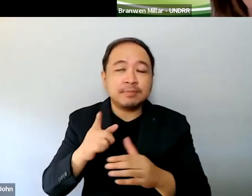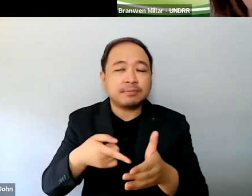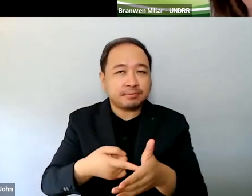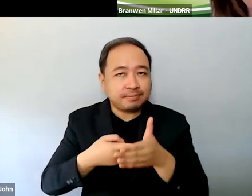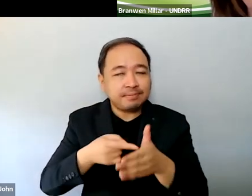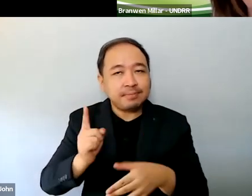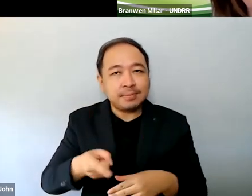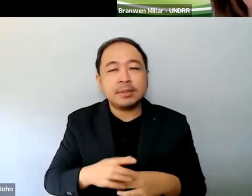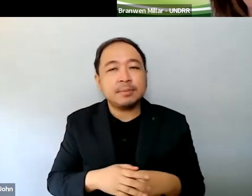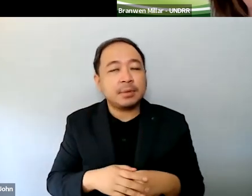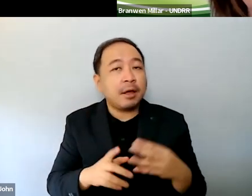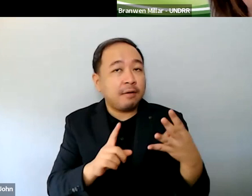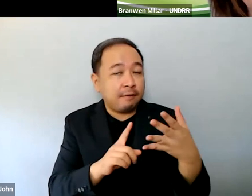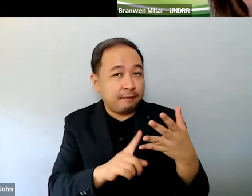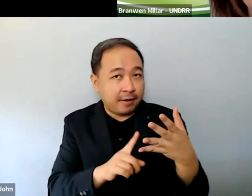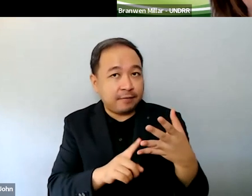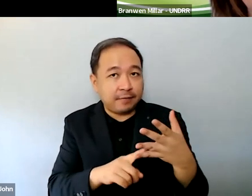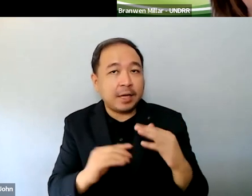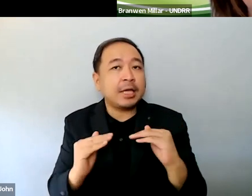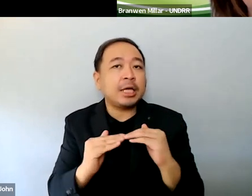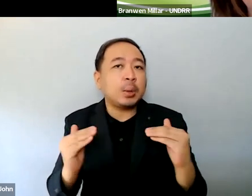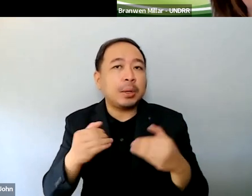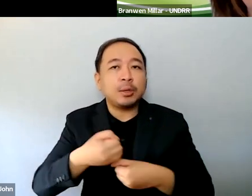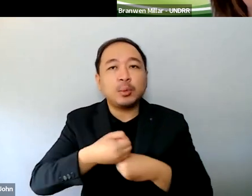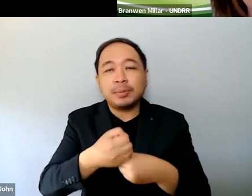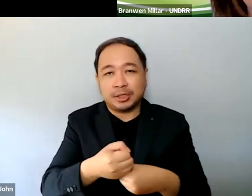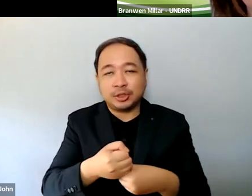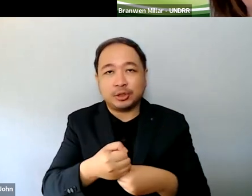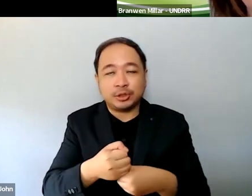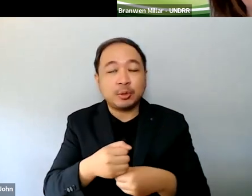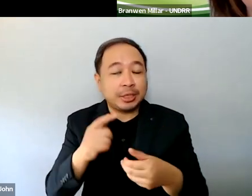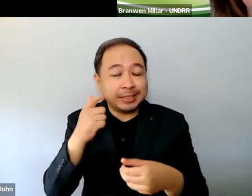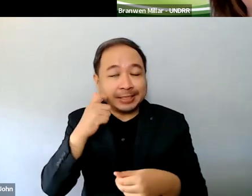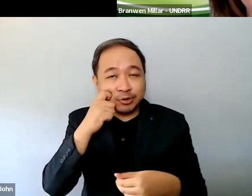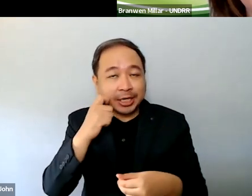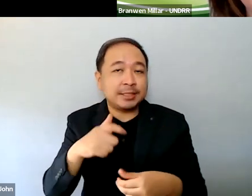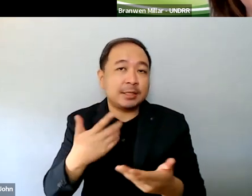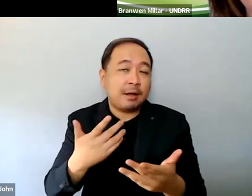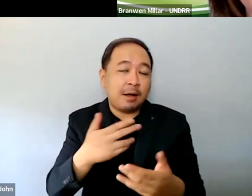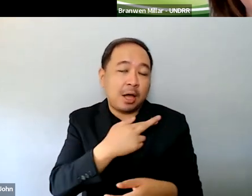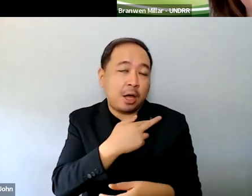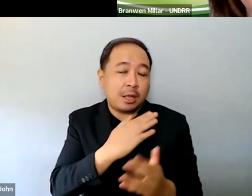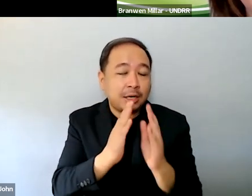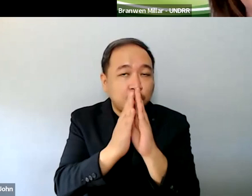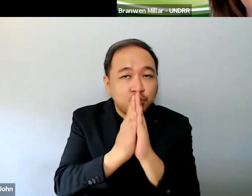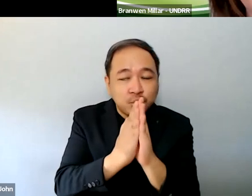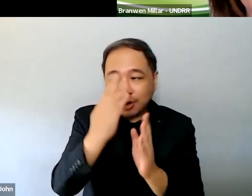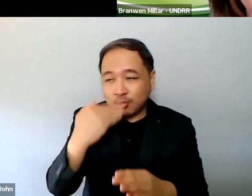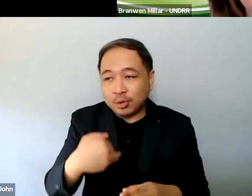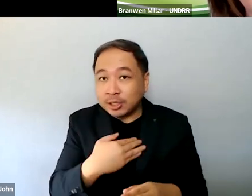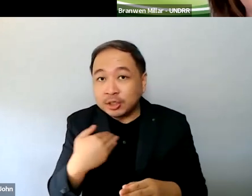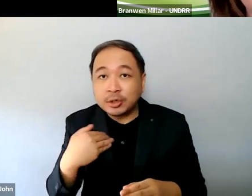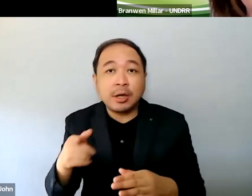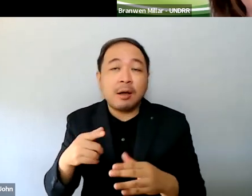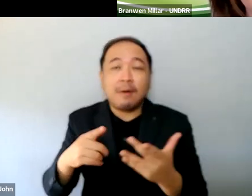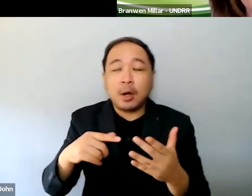Finally, equal representation of population in the context of race, caste, ethnicity, religion, sexual orientation, gender